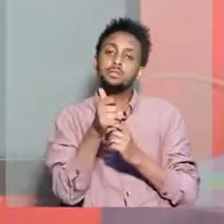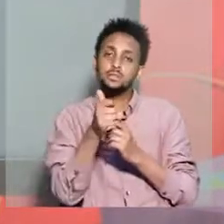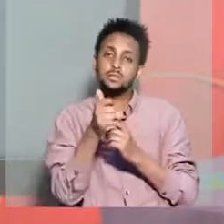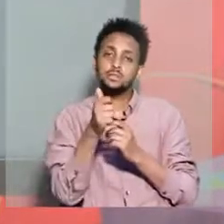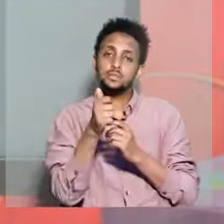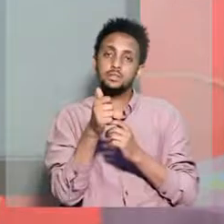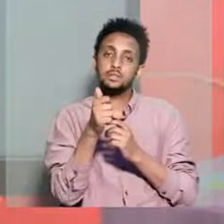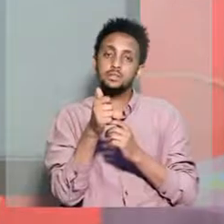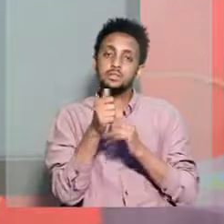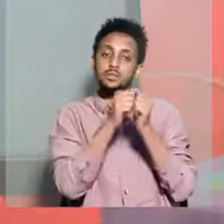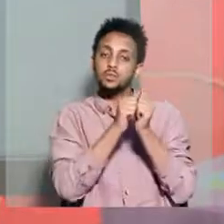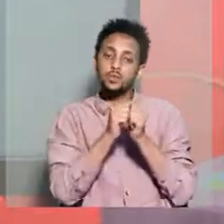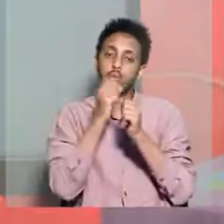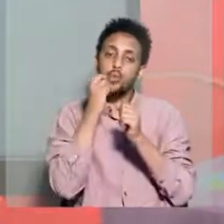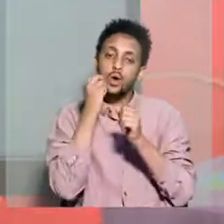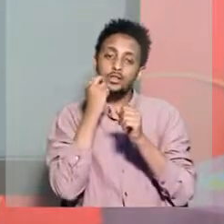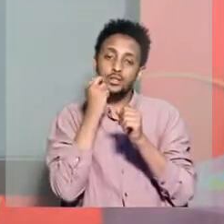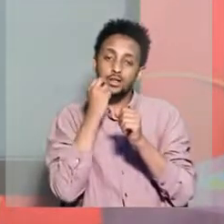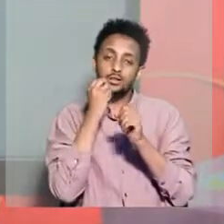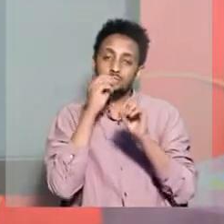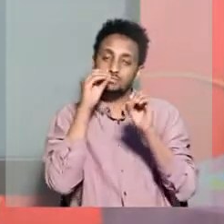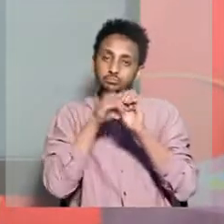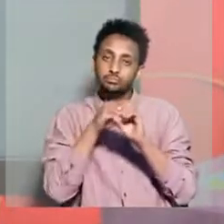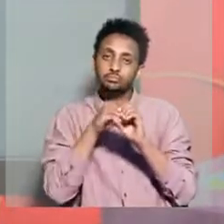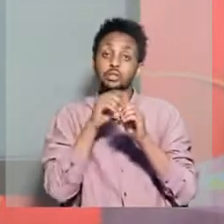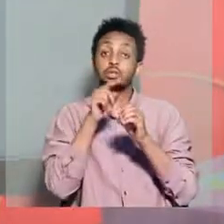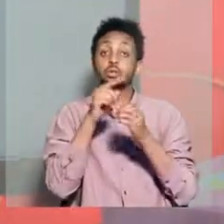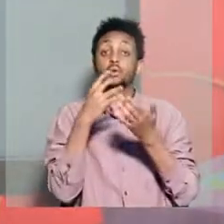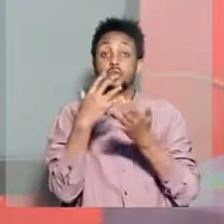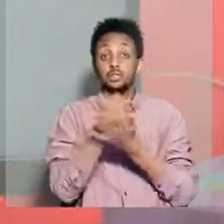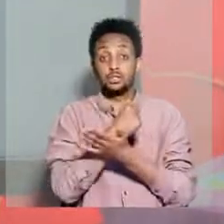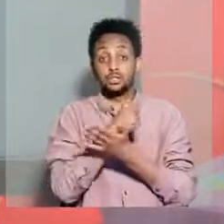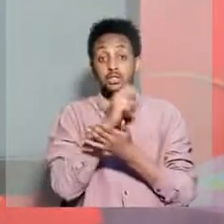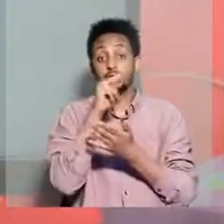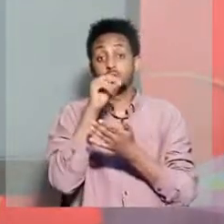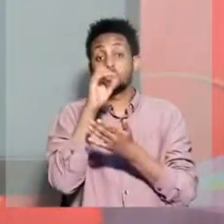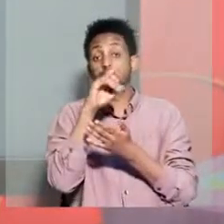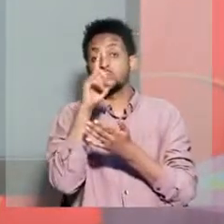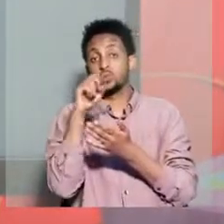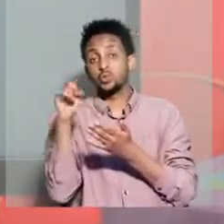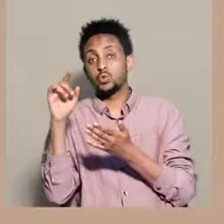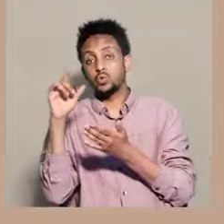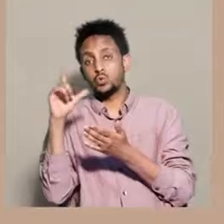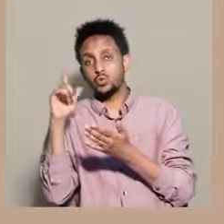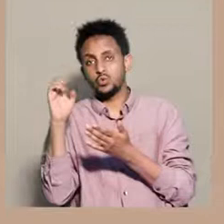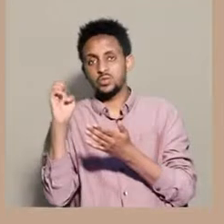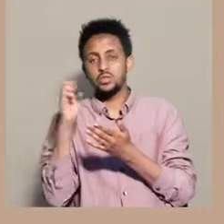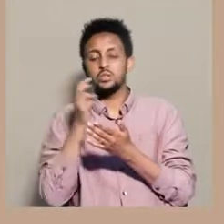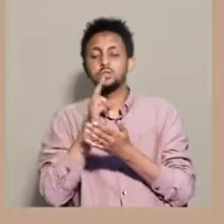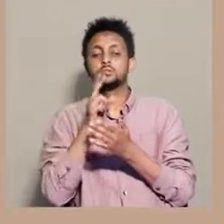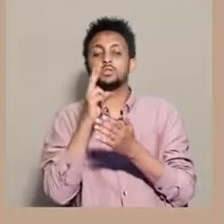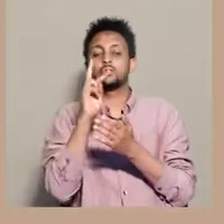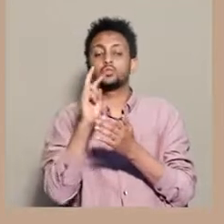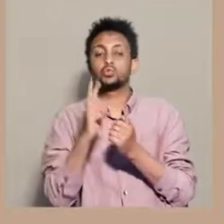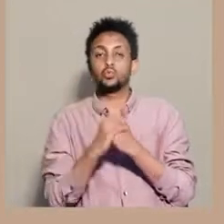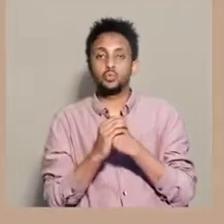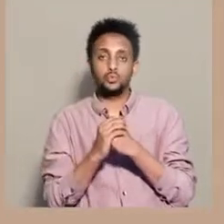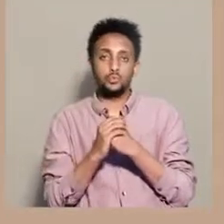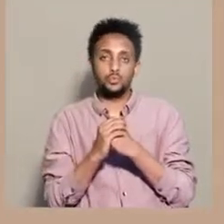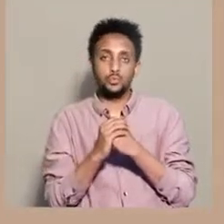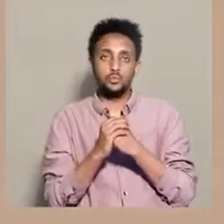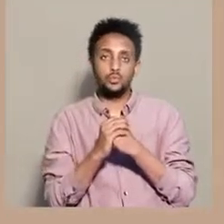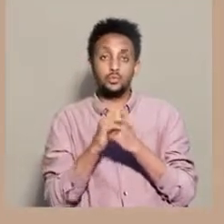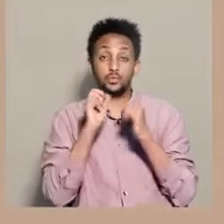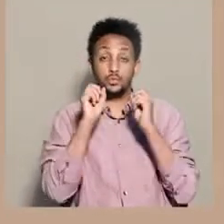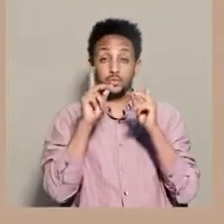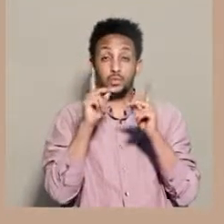within which the water exits the nozzle? As it exits the nozzle, what is the speed? V2.